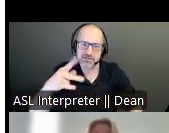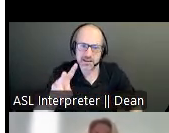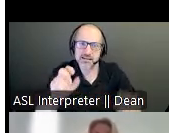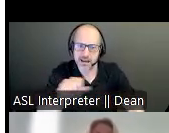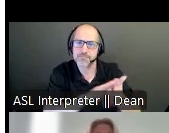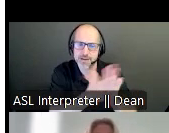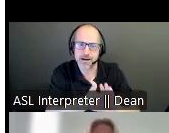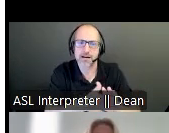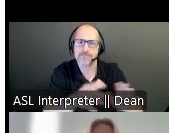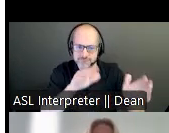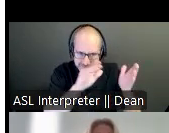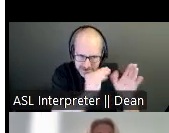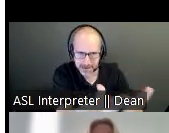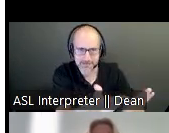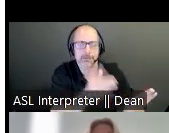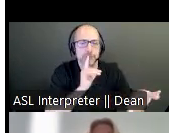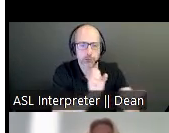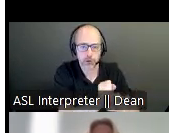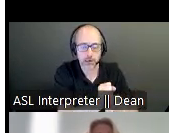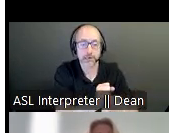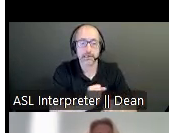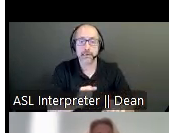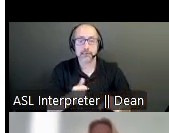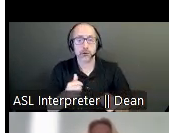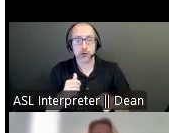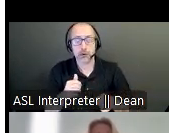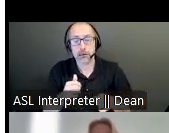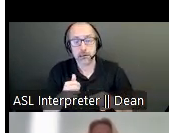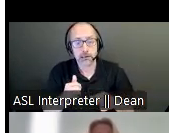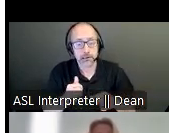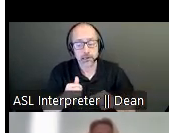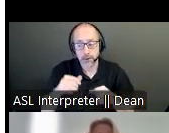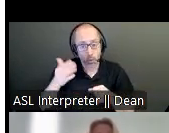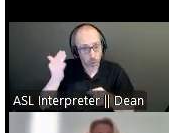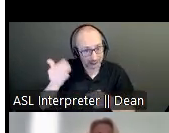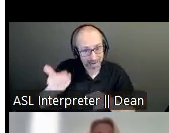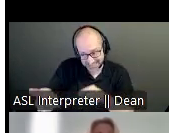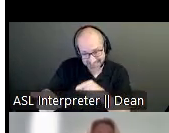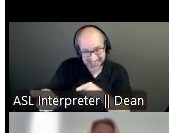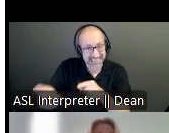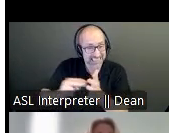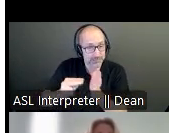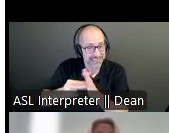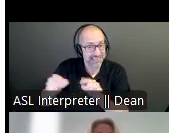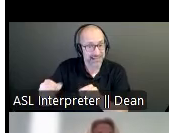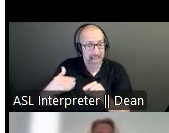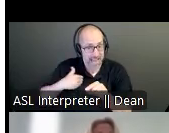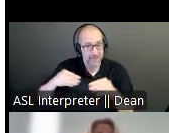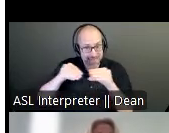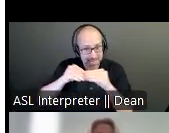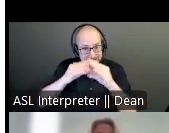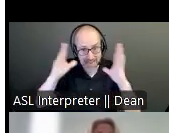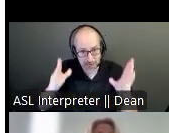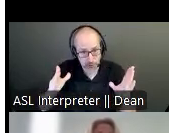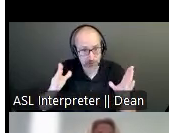or even prior death threats. Why is this? It's because the permanent presence of the weapon in the home and the accessibility of